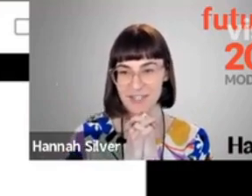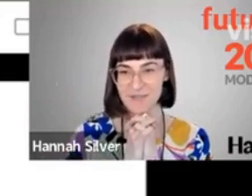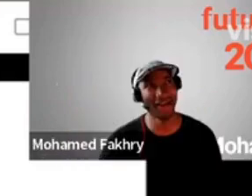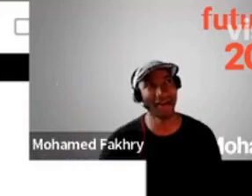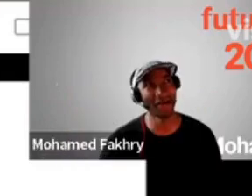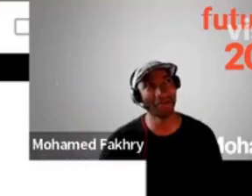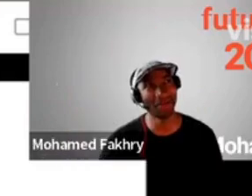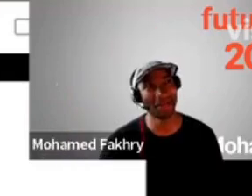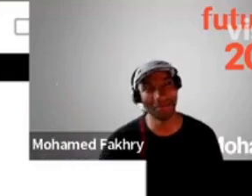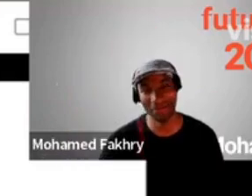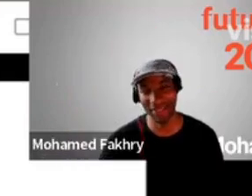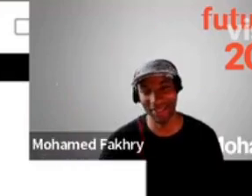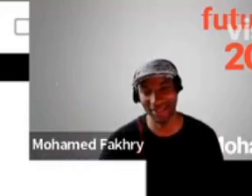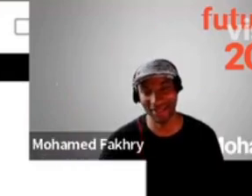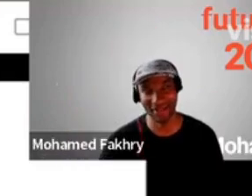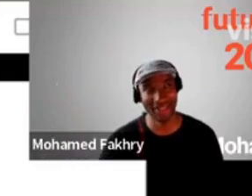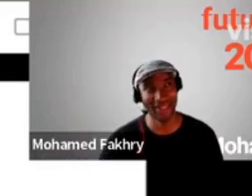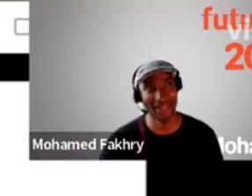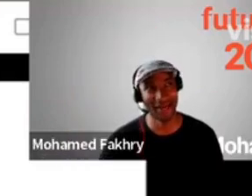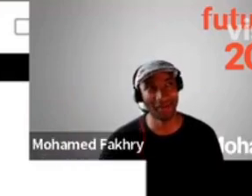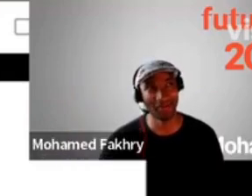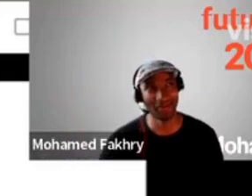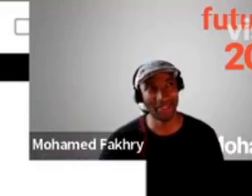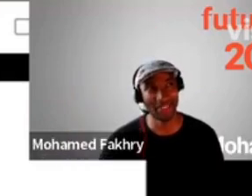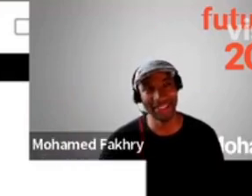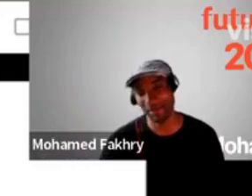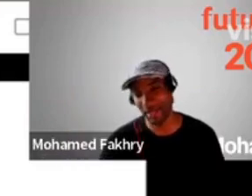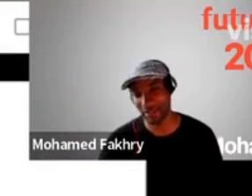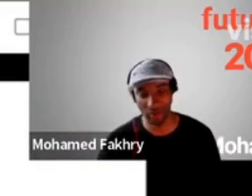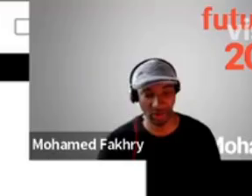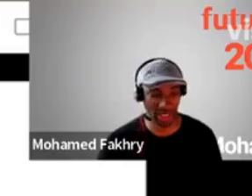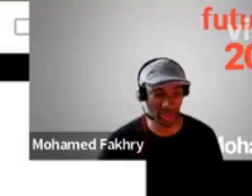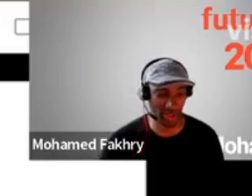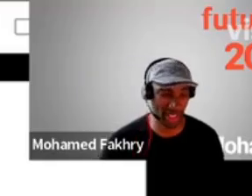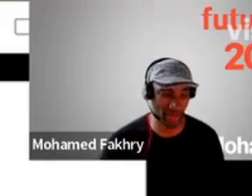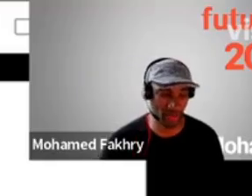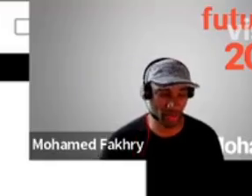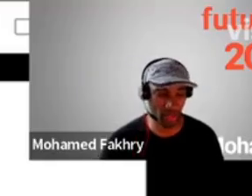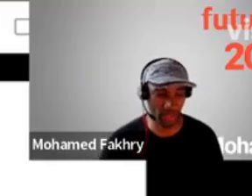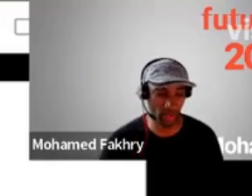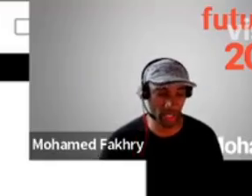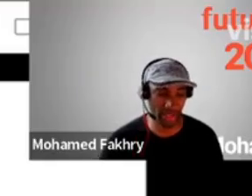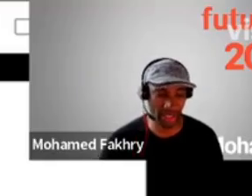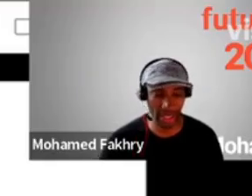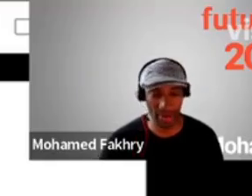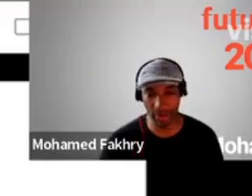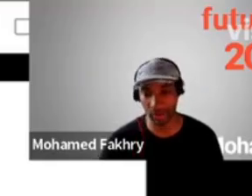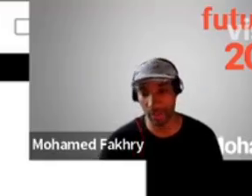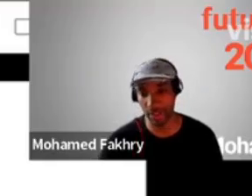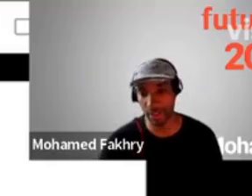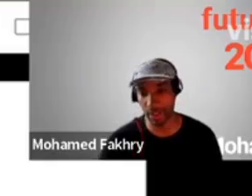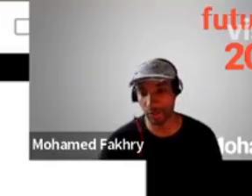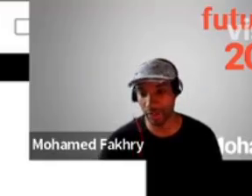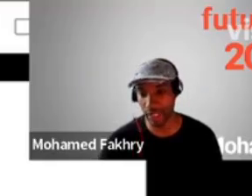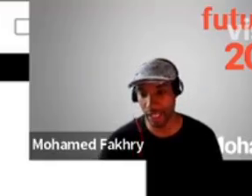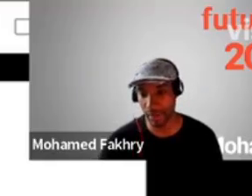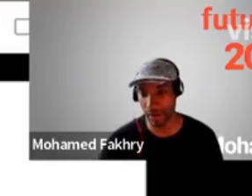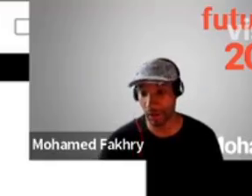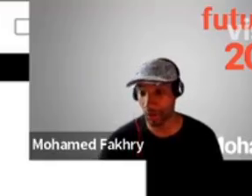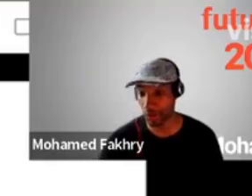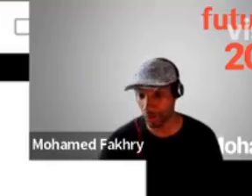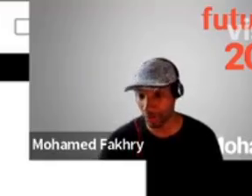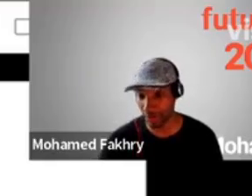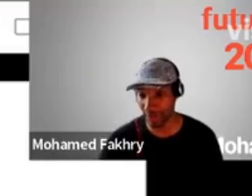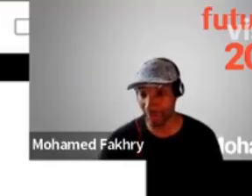lot of things. I mean, it depends, because also like when we are talking about it, we are also talking